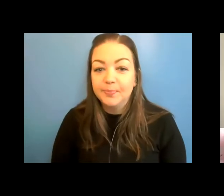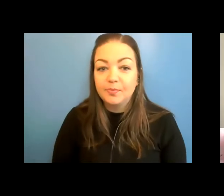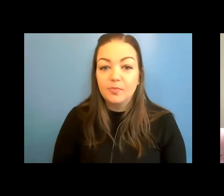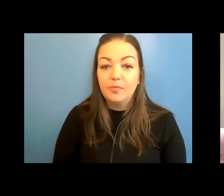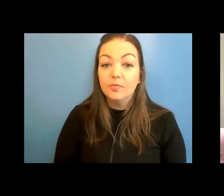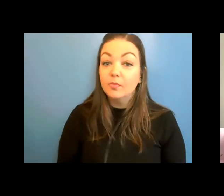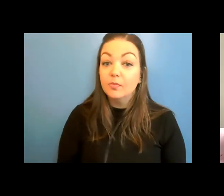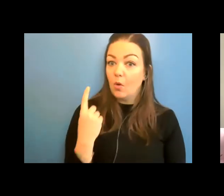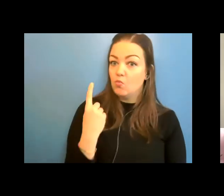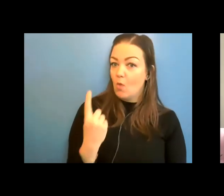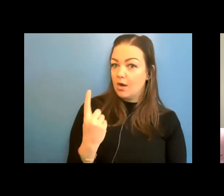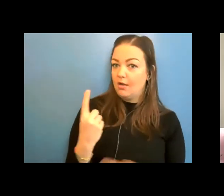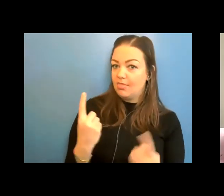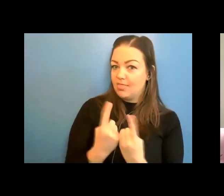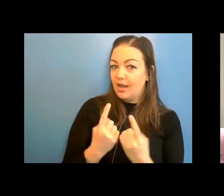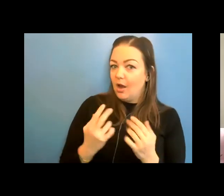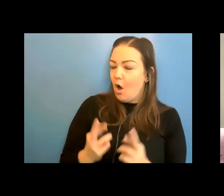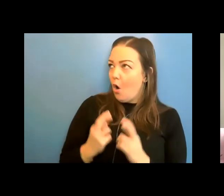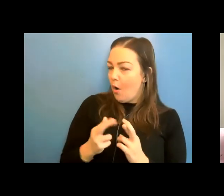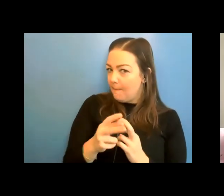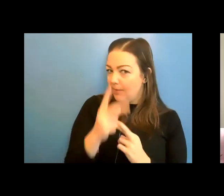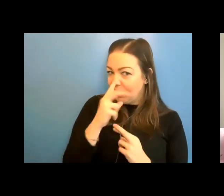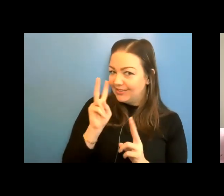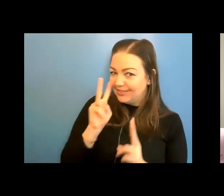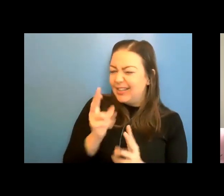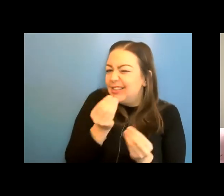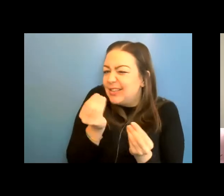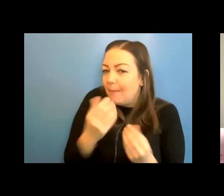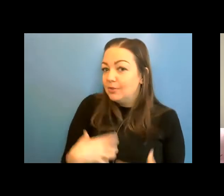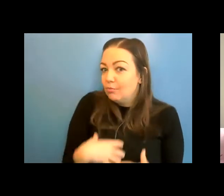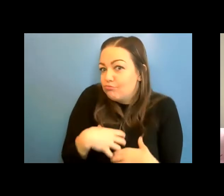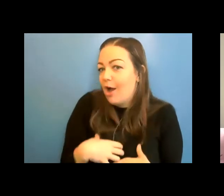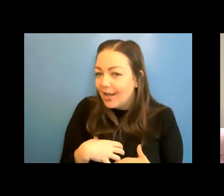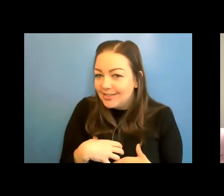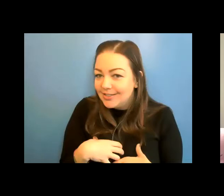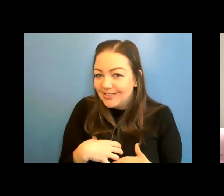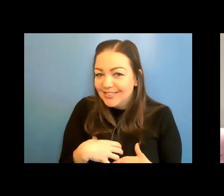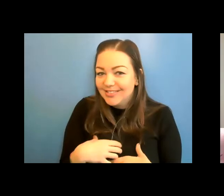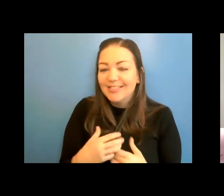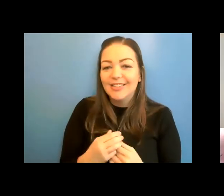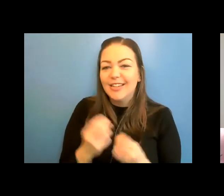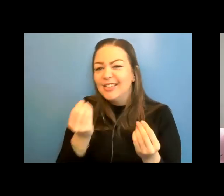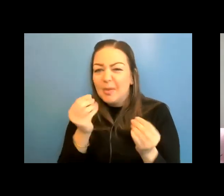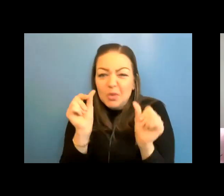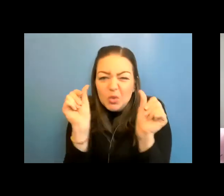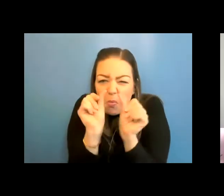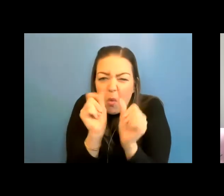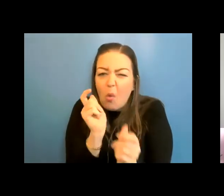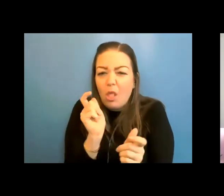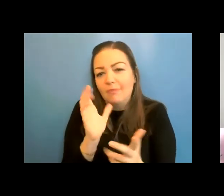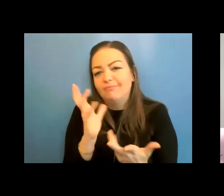pieces that you might get to see today, there's some surprises in the festival, little micro